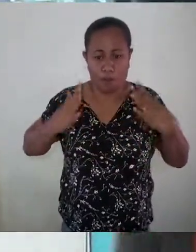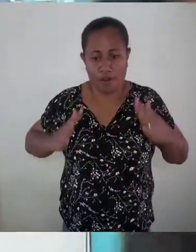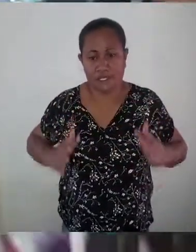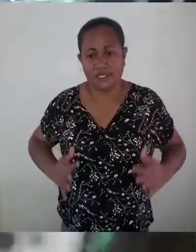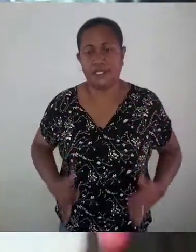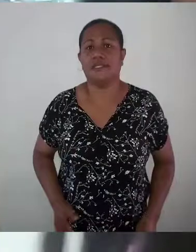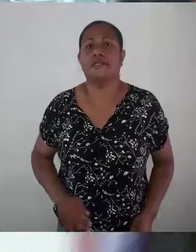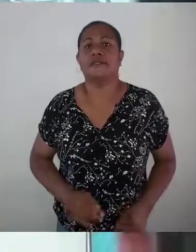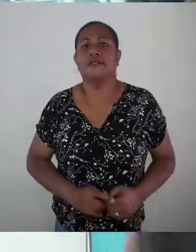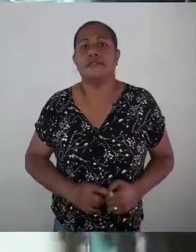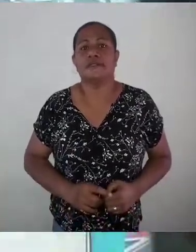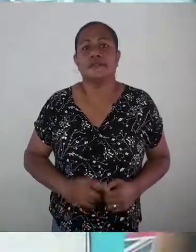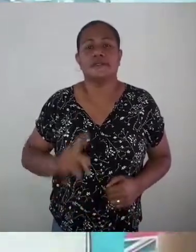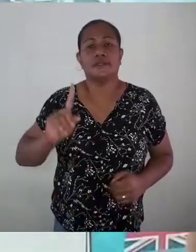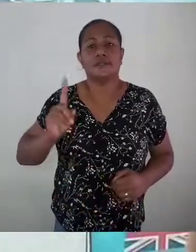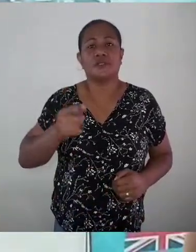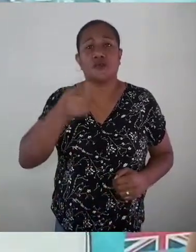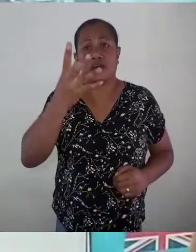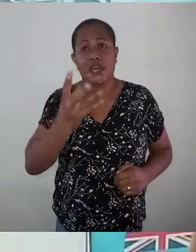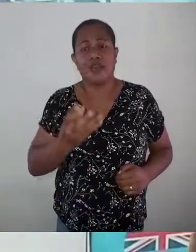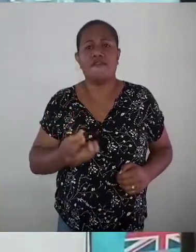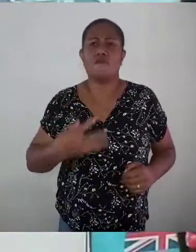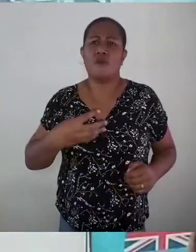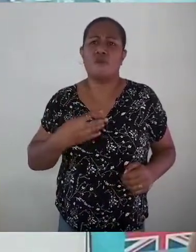But you can do lots of things at home.